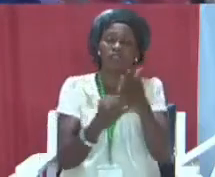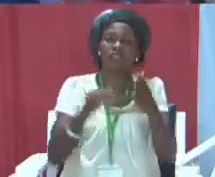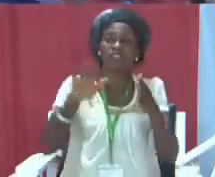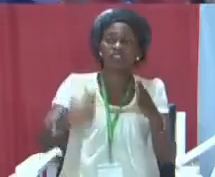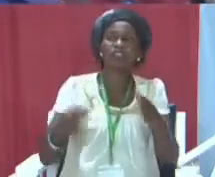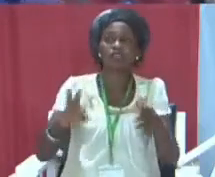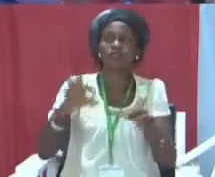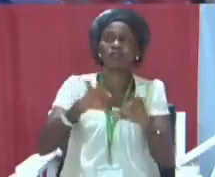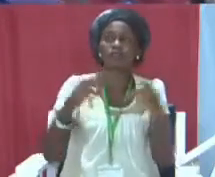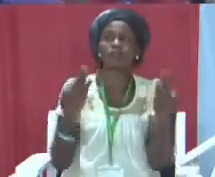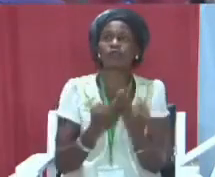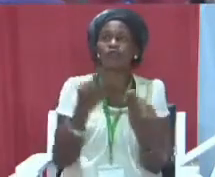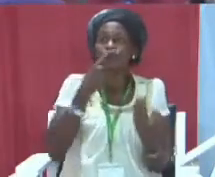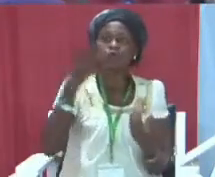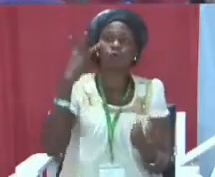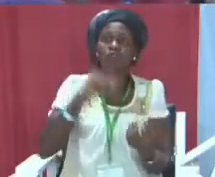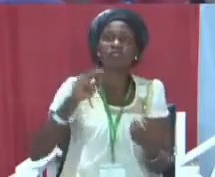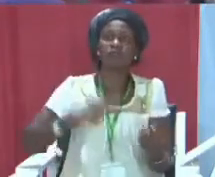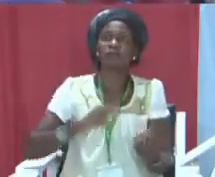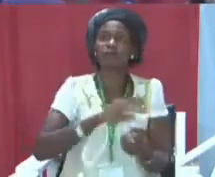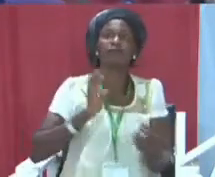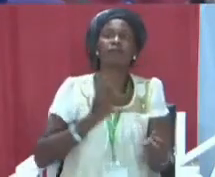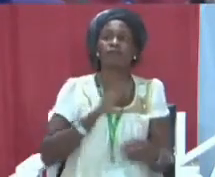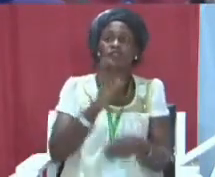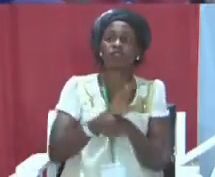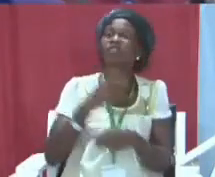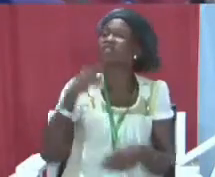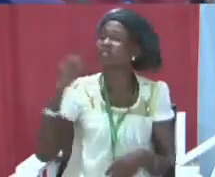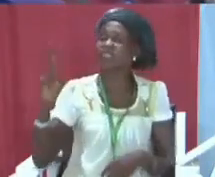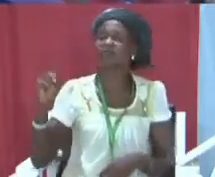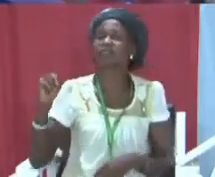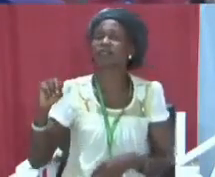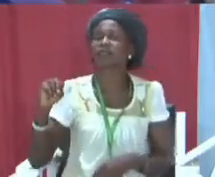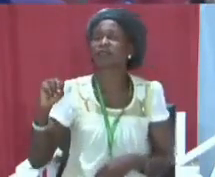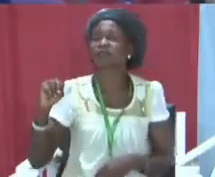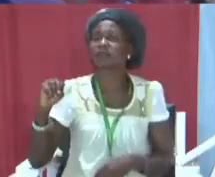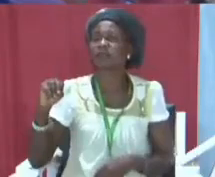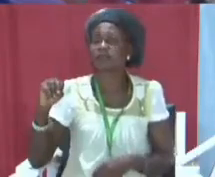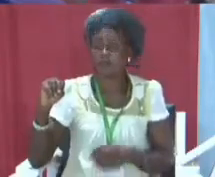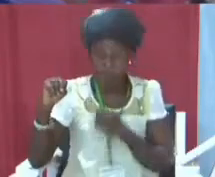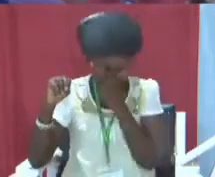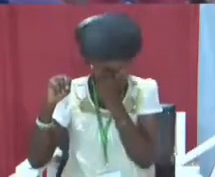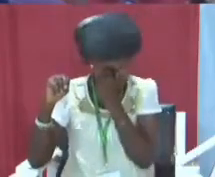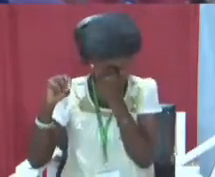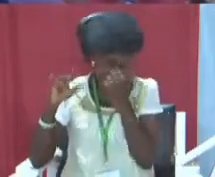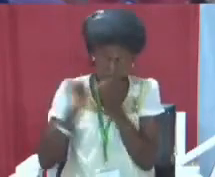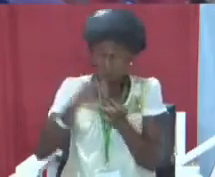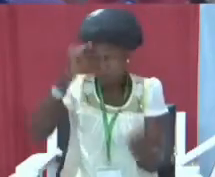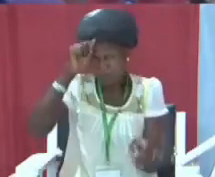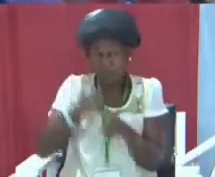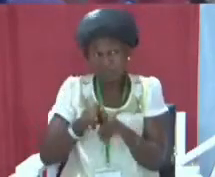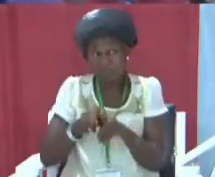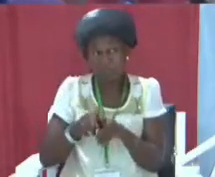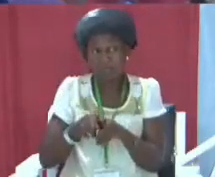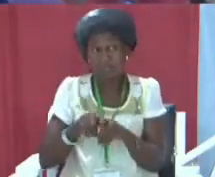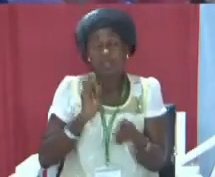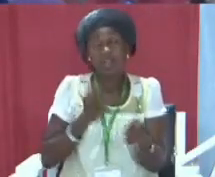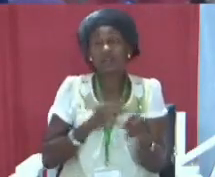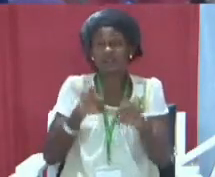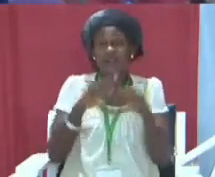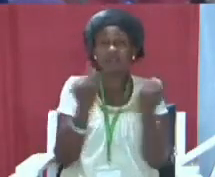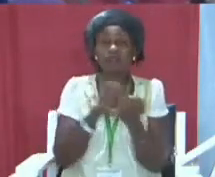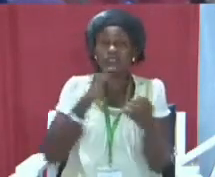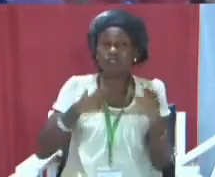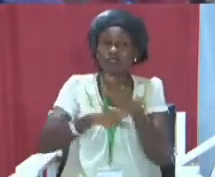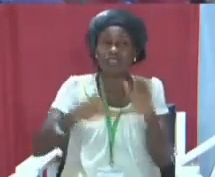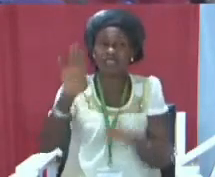family, who was a member of our church, said to him, "Say, brother, our family is under a